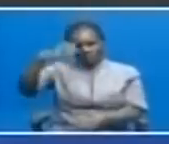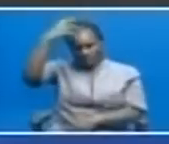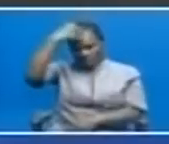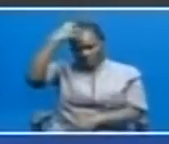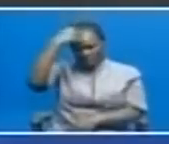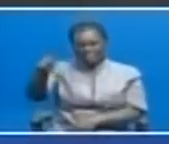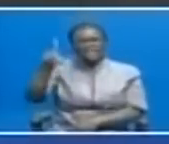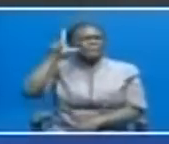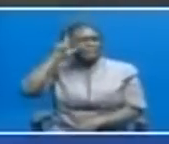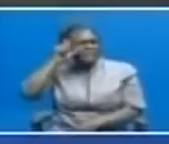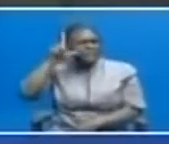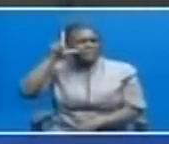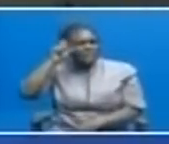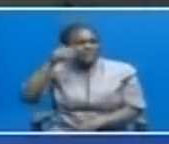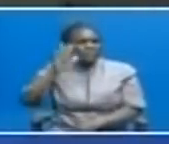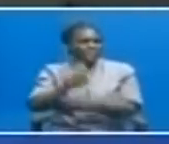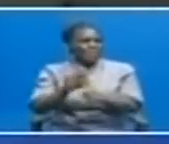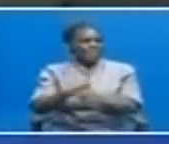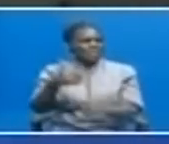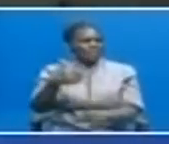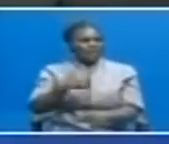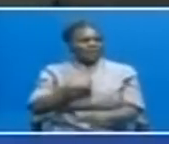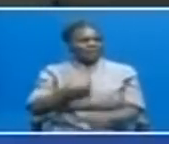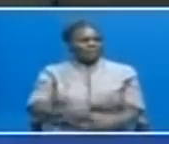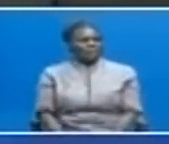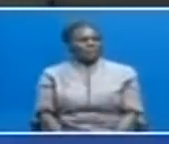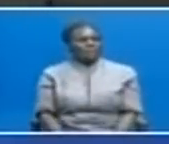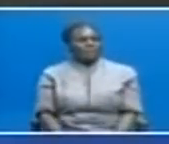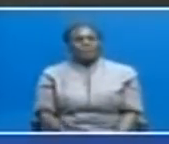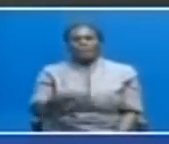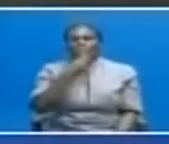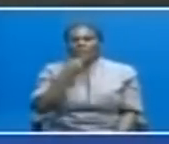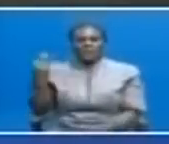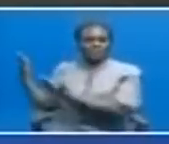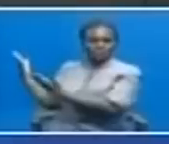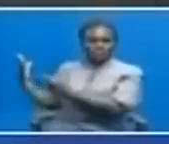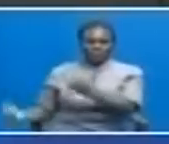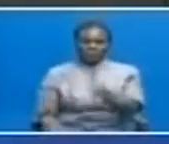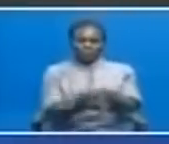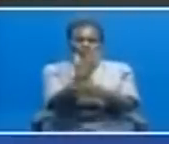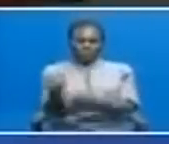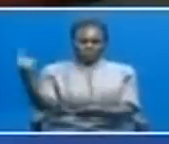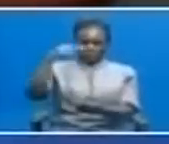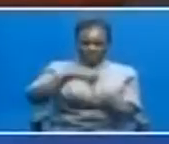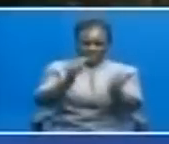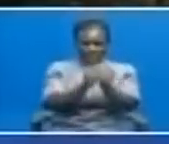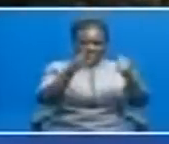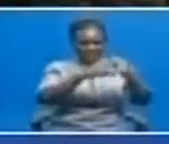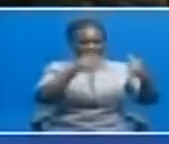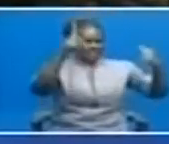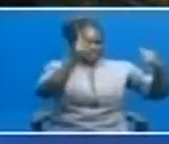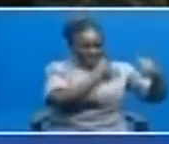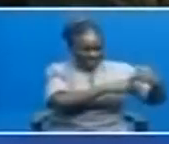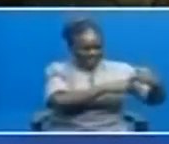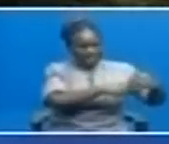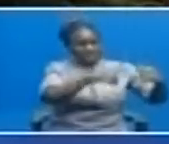most photographed house in Africa. Magdalene Odundo. Alan Donovan, the founder, came to Africa in the year 1967 through